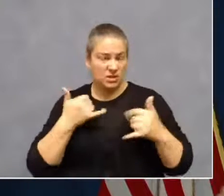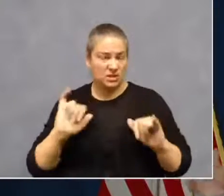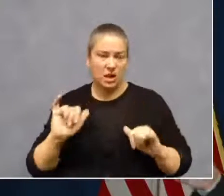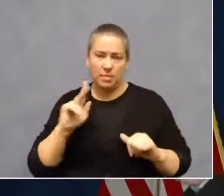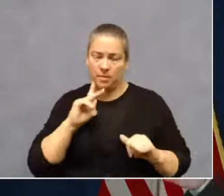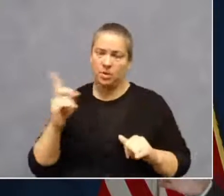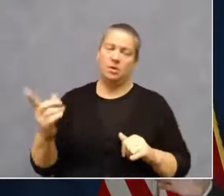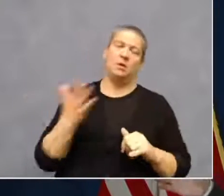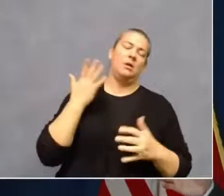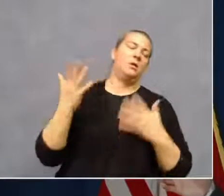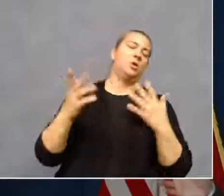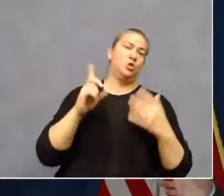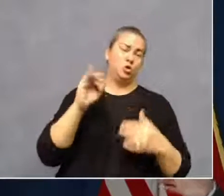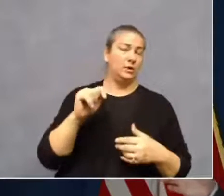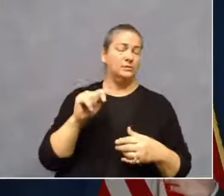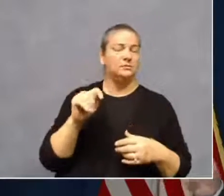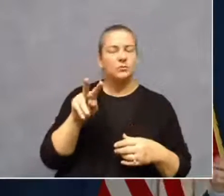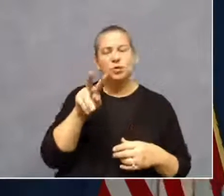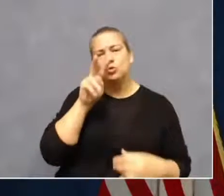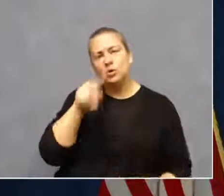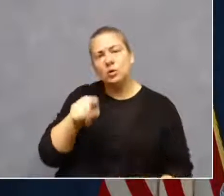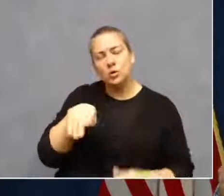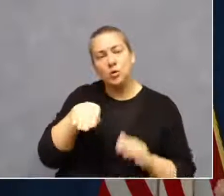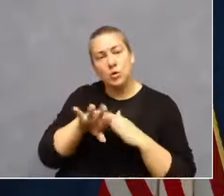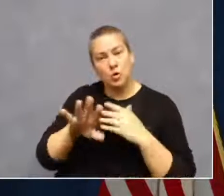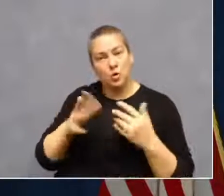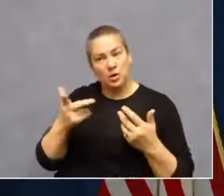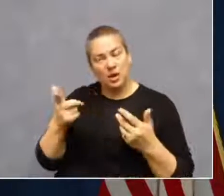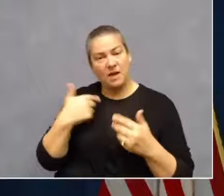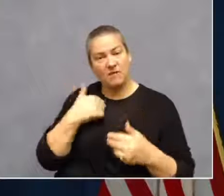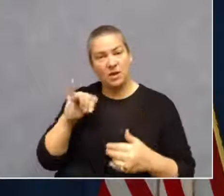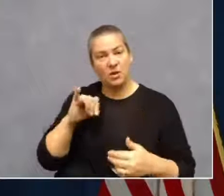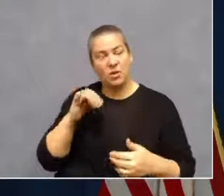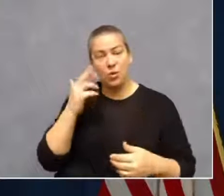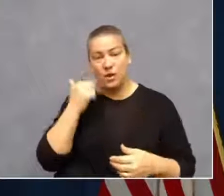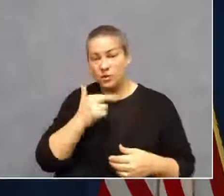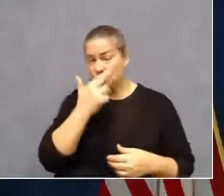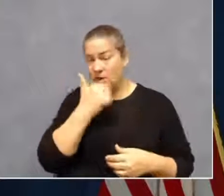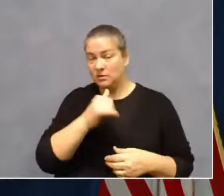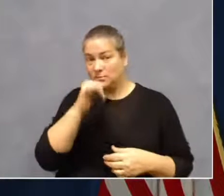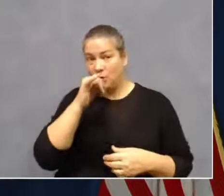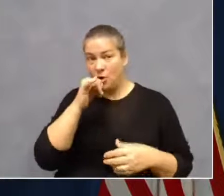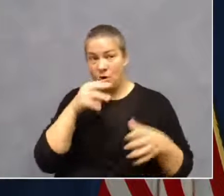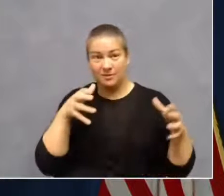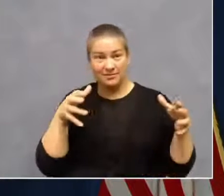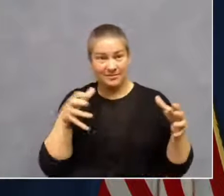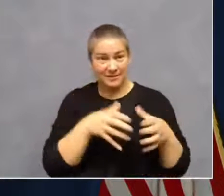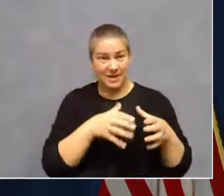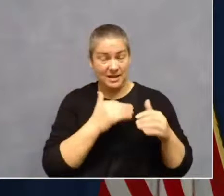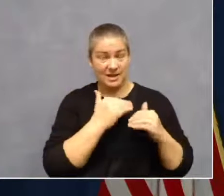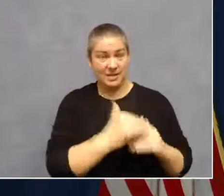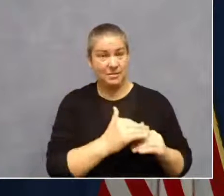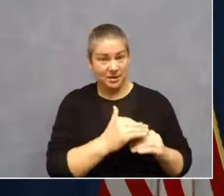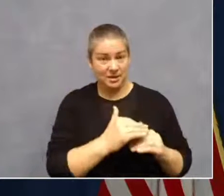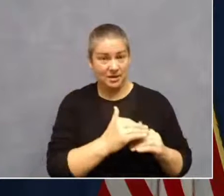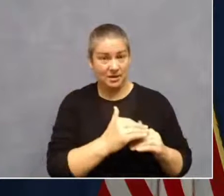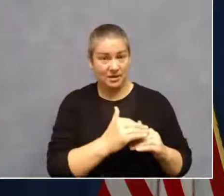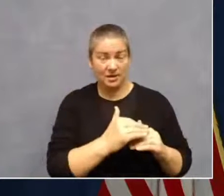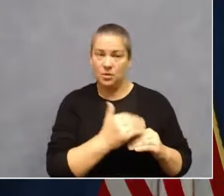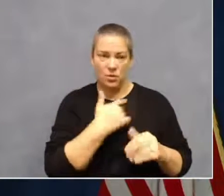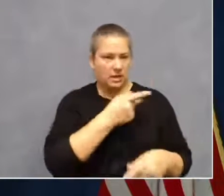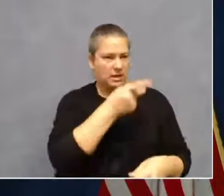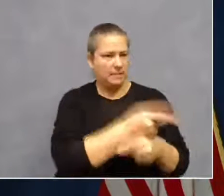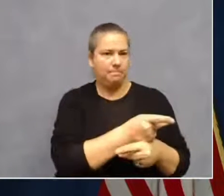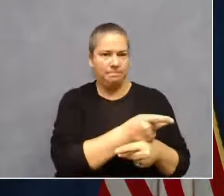You look at us going into the winter with restaurant and bar capacity at where it is, and we are keeping that mandate